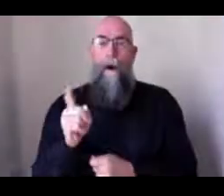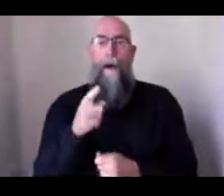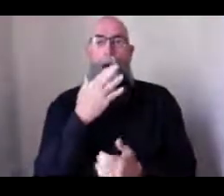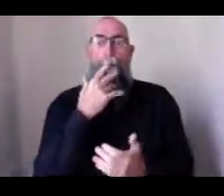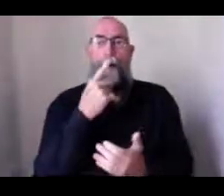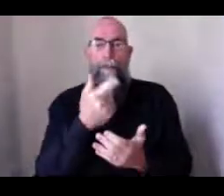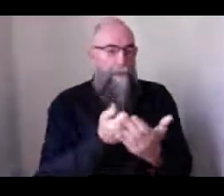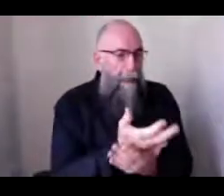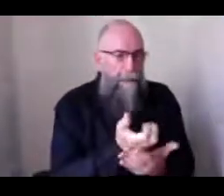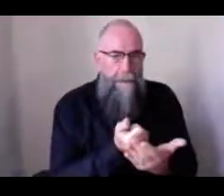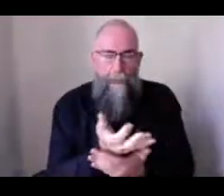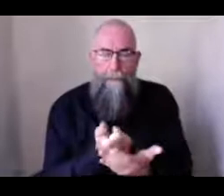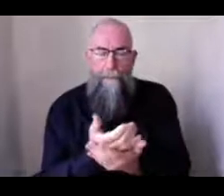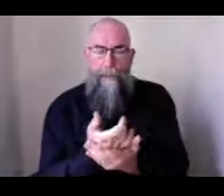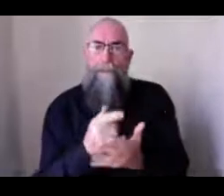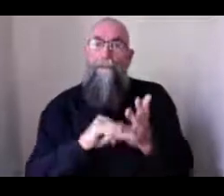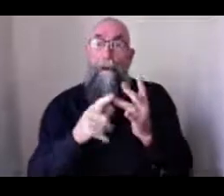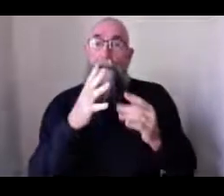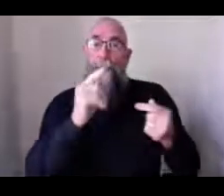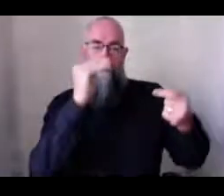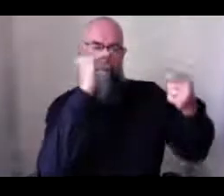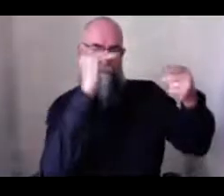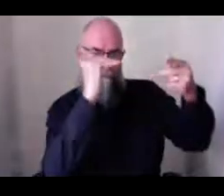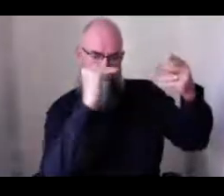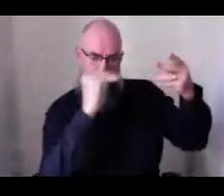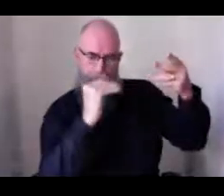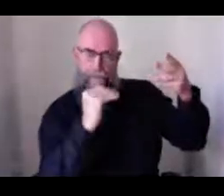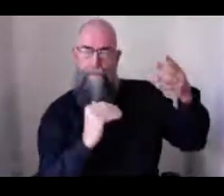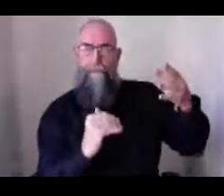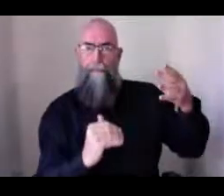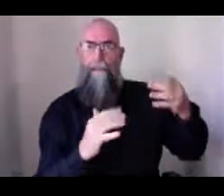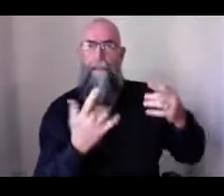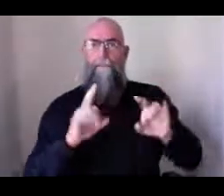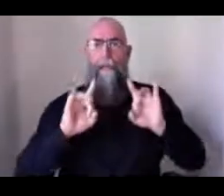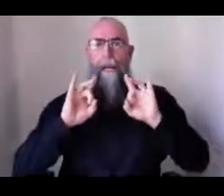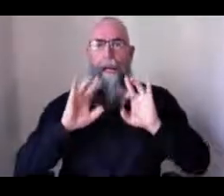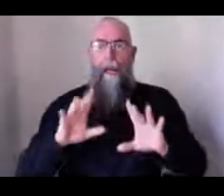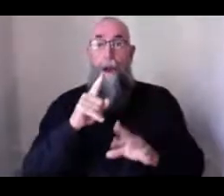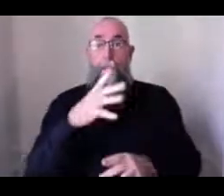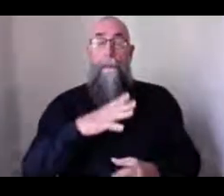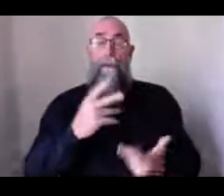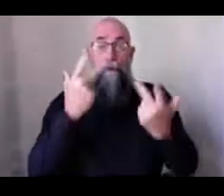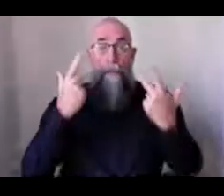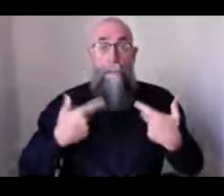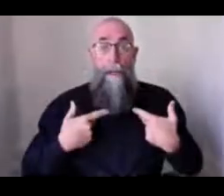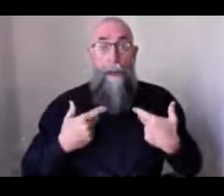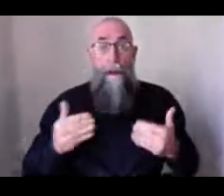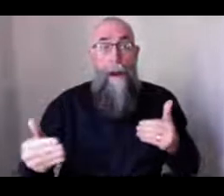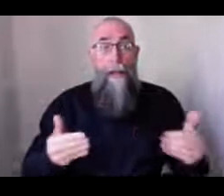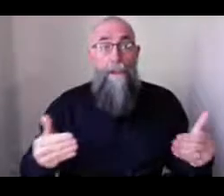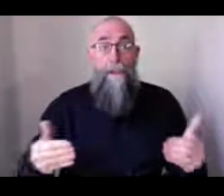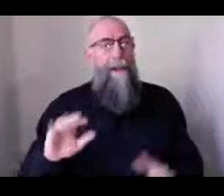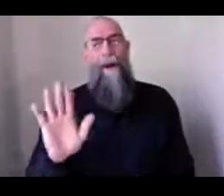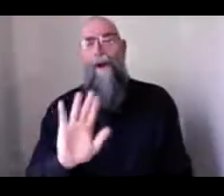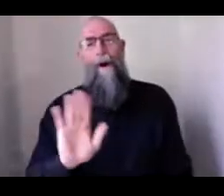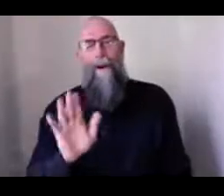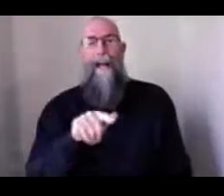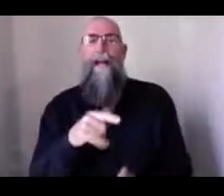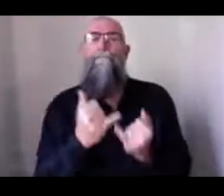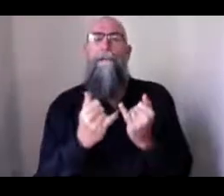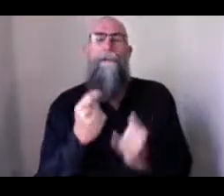of how you're going to spend the money that you're requesting from Create New South Wales. You don't need to provide a budget. So it's a kind of simpler